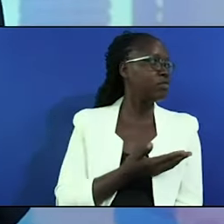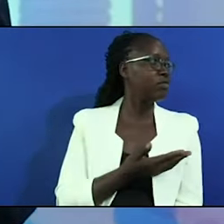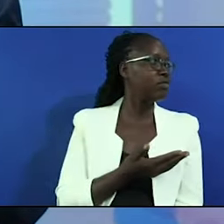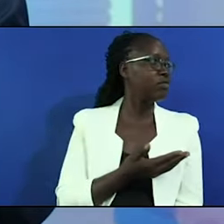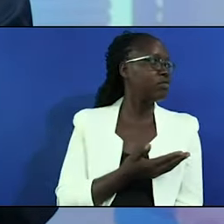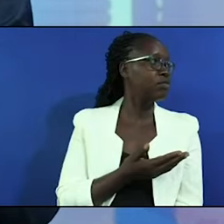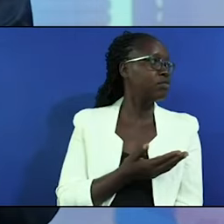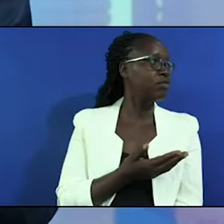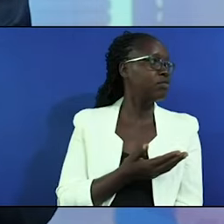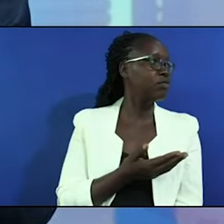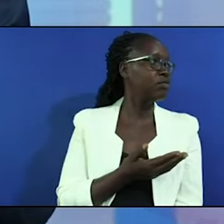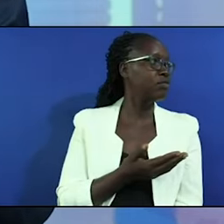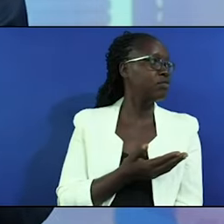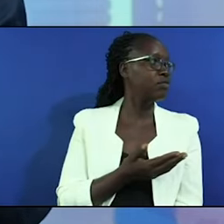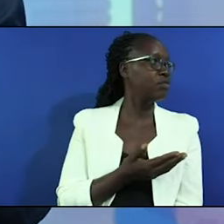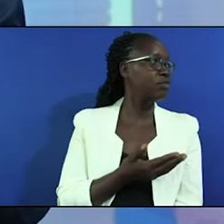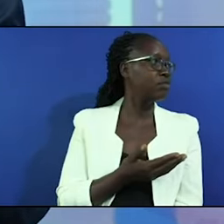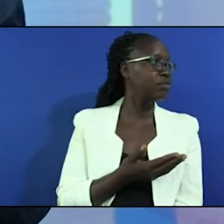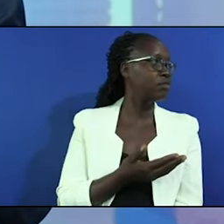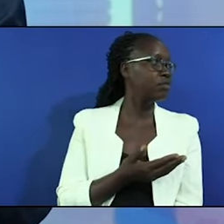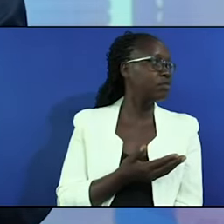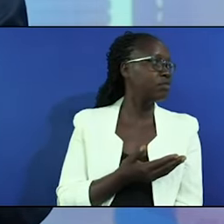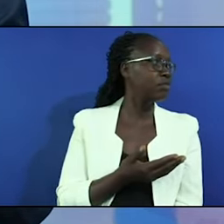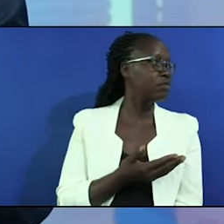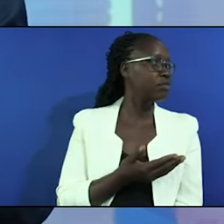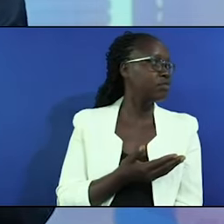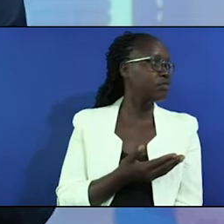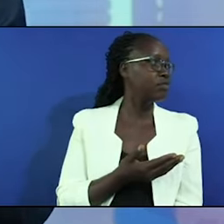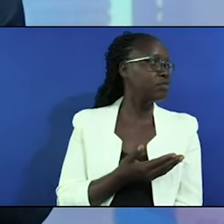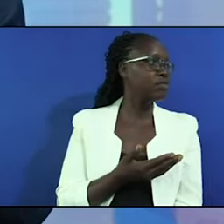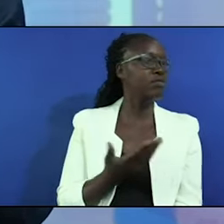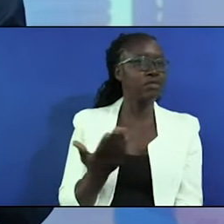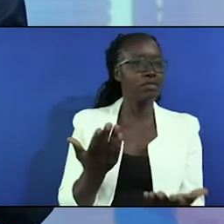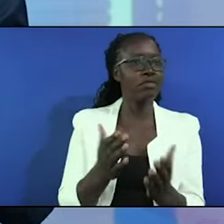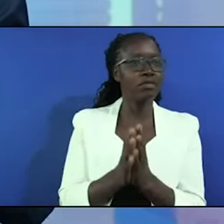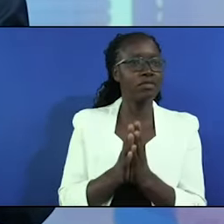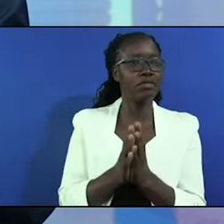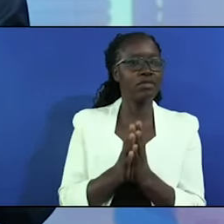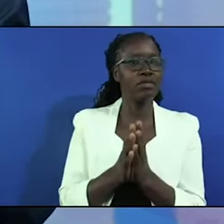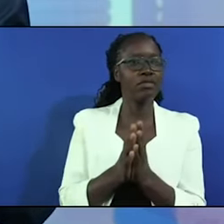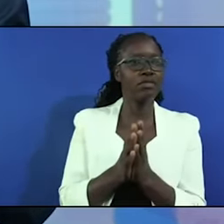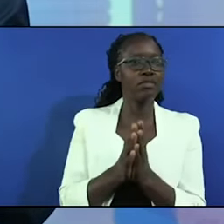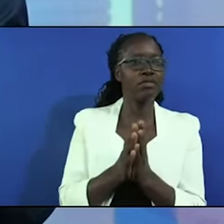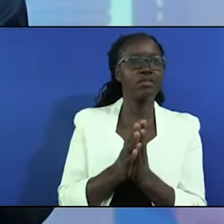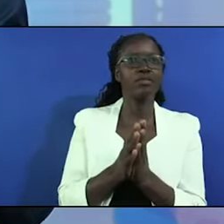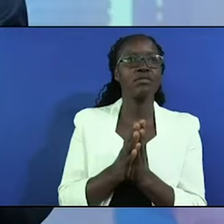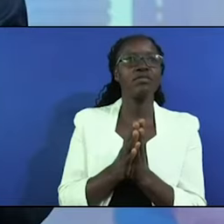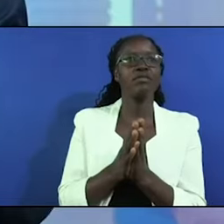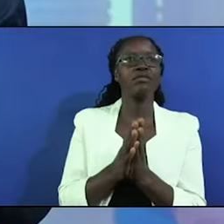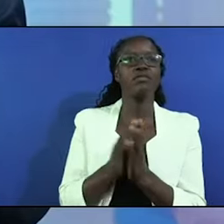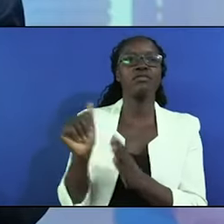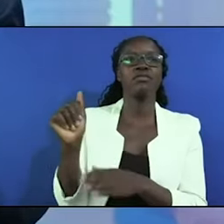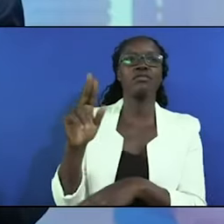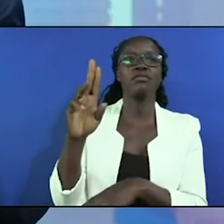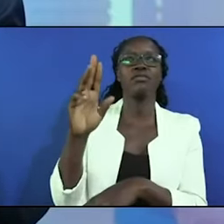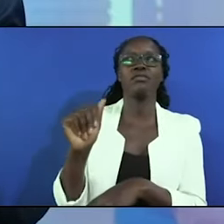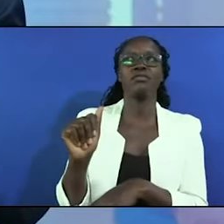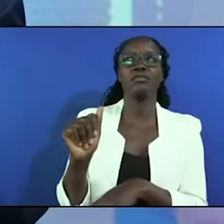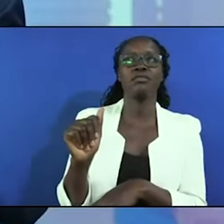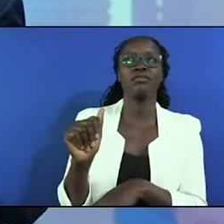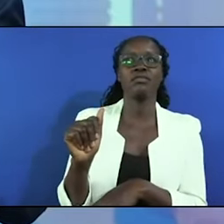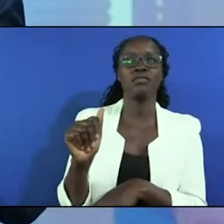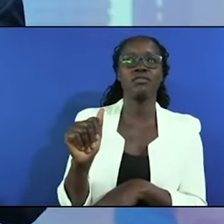Clifford Ratemo is a graduate of the University of Africa, the University of Adventist University of